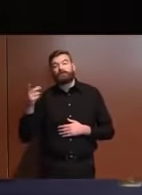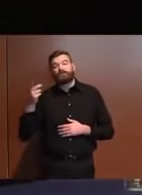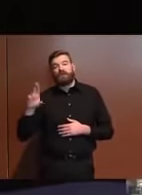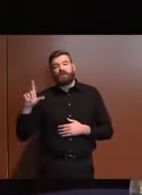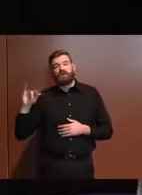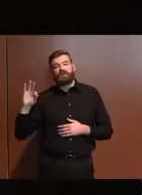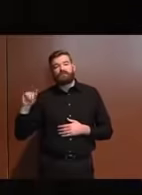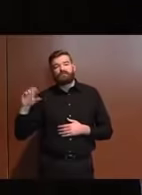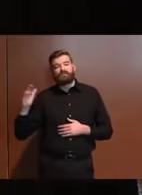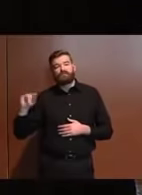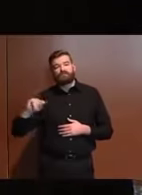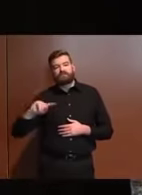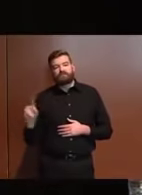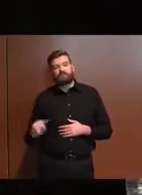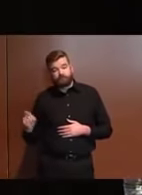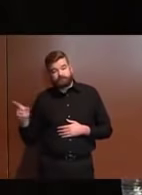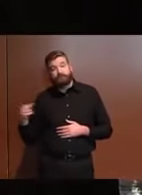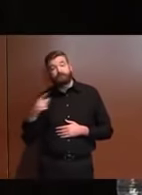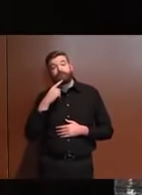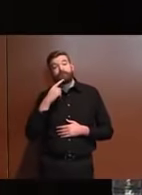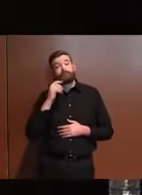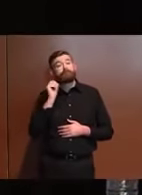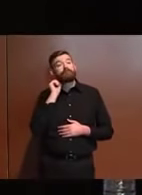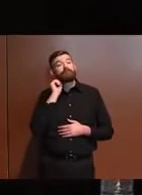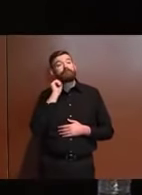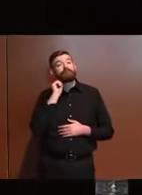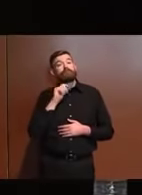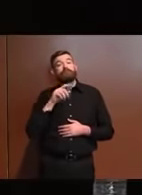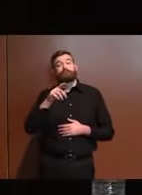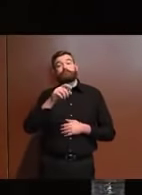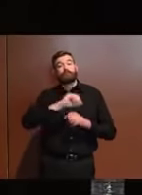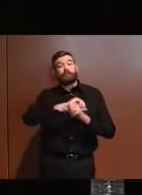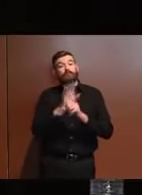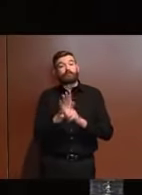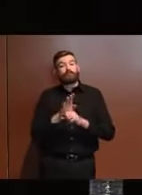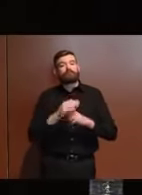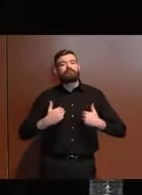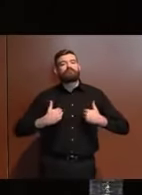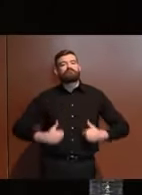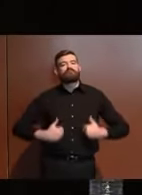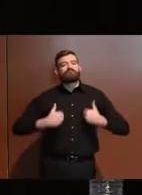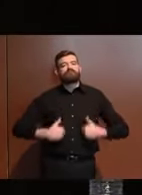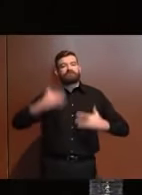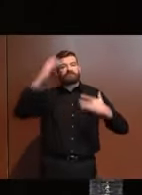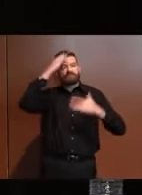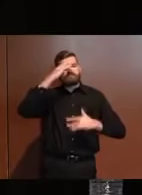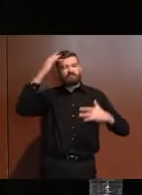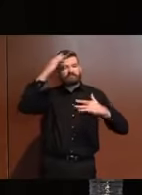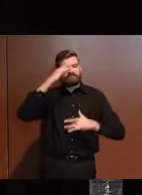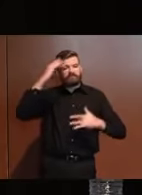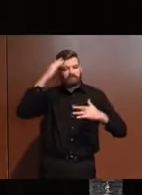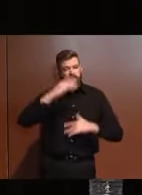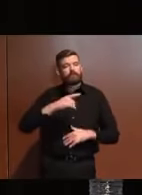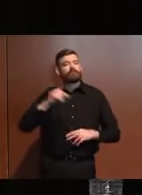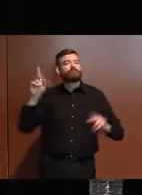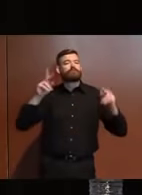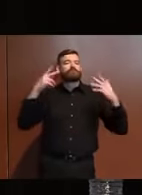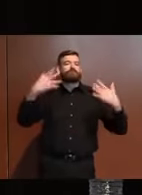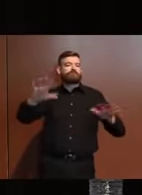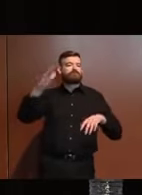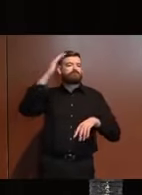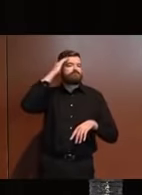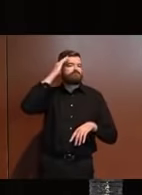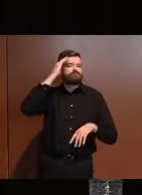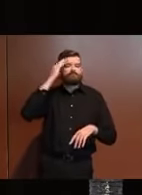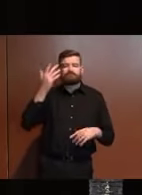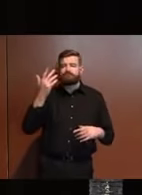COVID is a respiratory virus in many ways similar to other respiratory viruses that people are familiar with. People get colds every year, people get